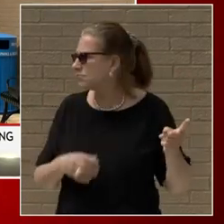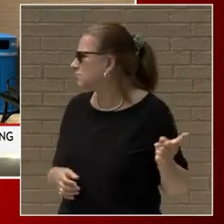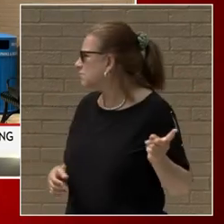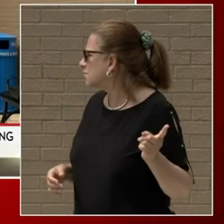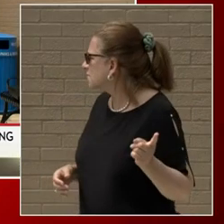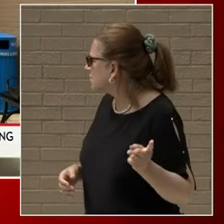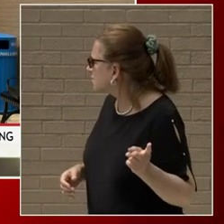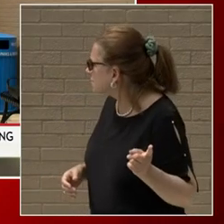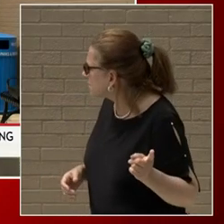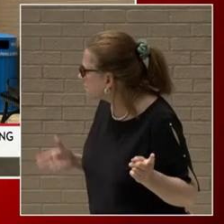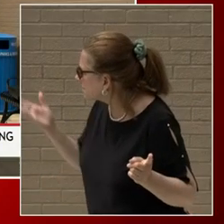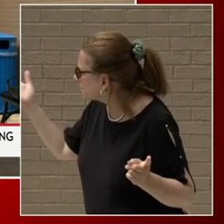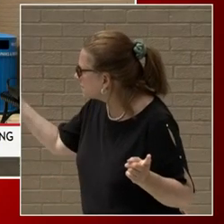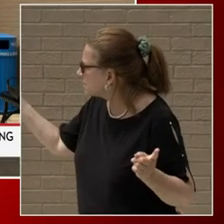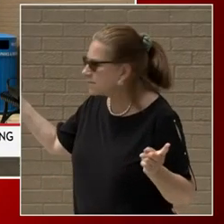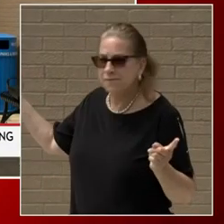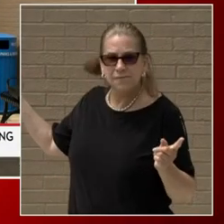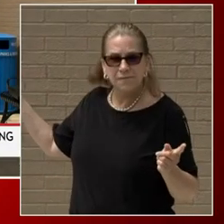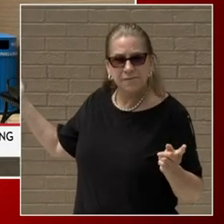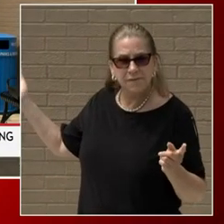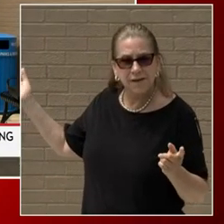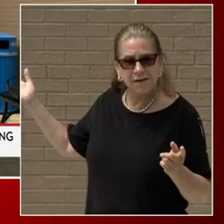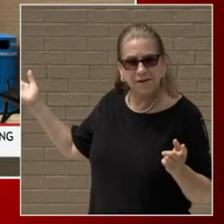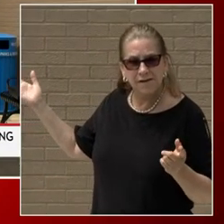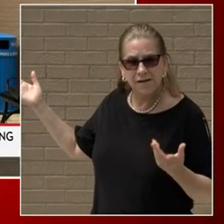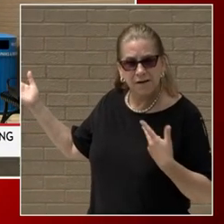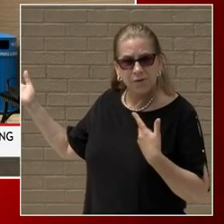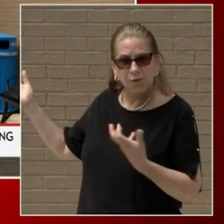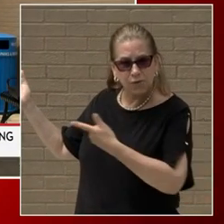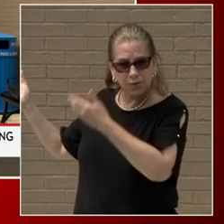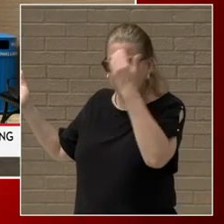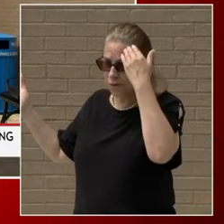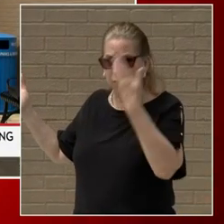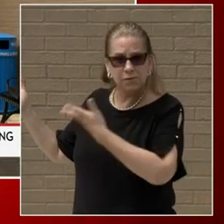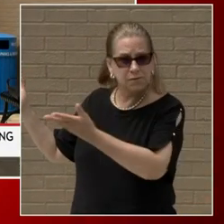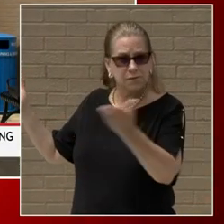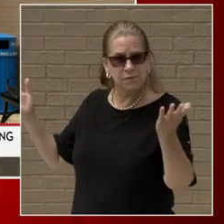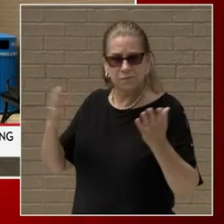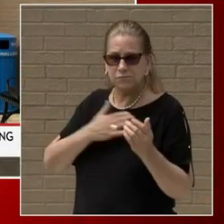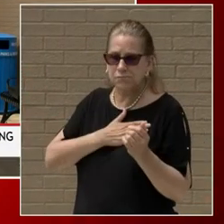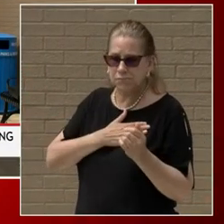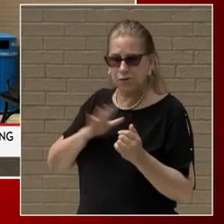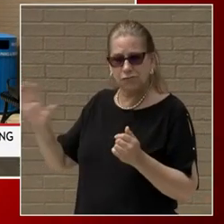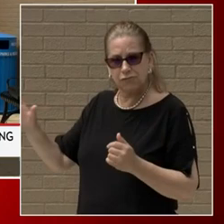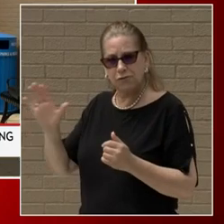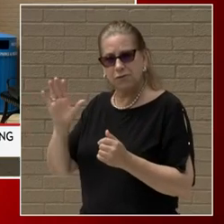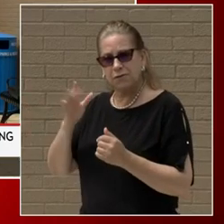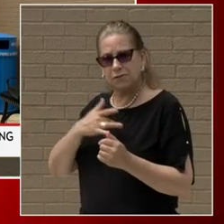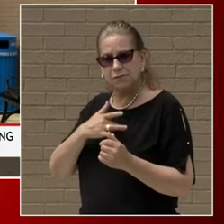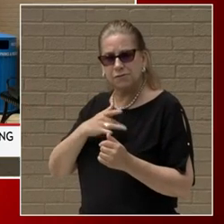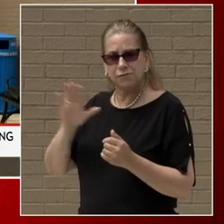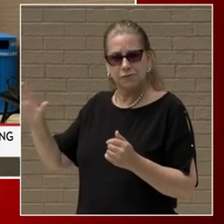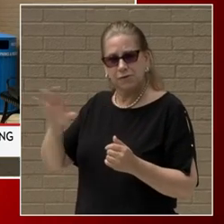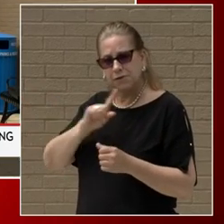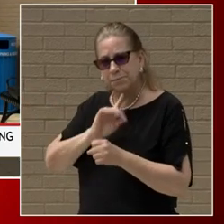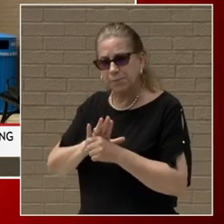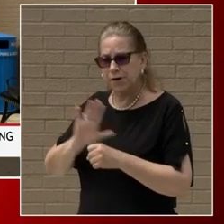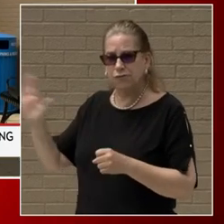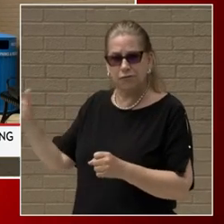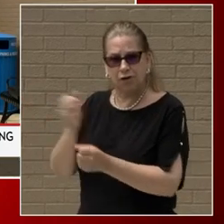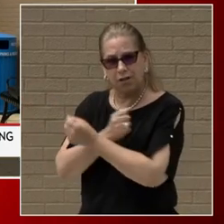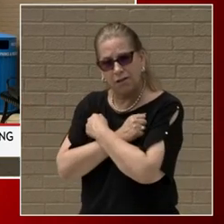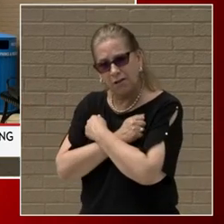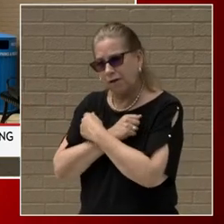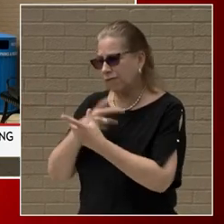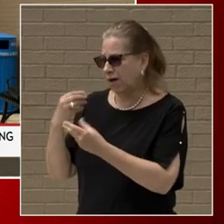Everyone in Benton Park knew Woody's heart and his commitment and love for the development of our young people. His enduring legacy will be remembered